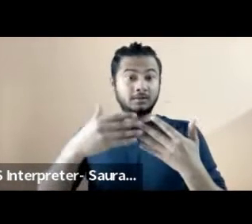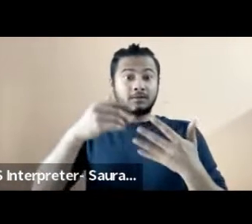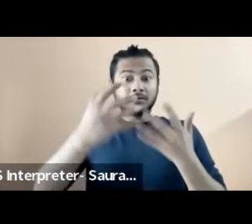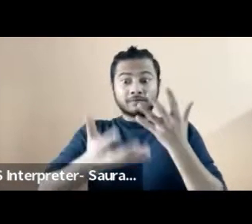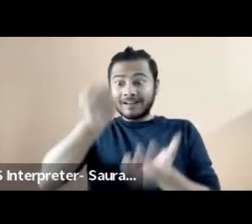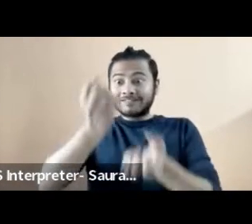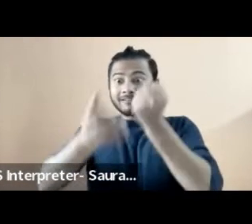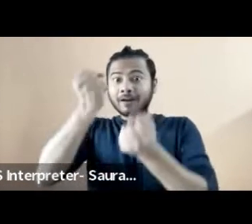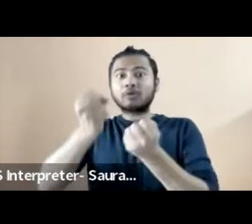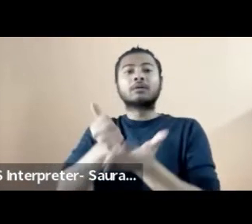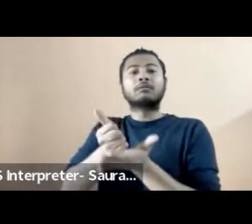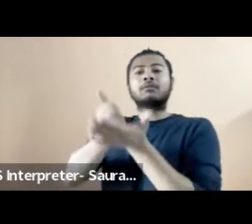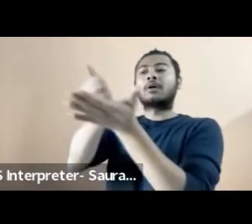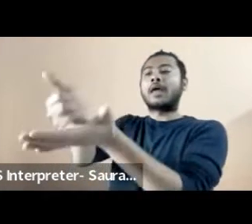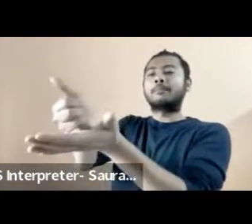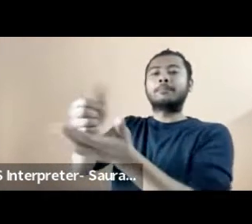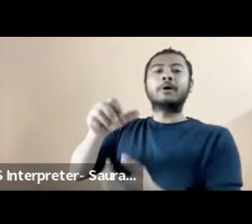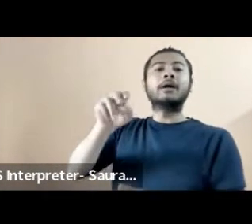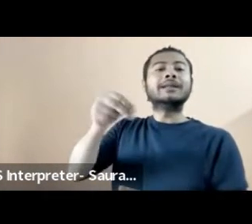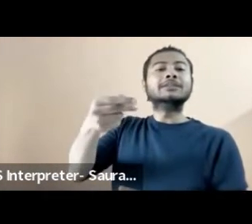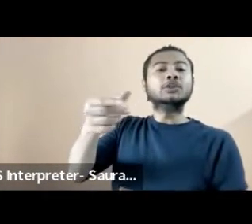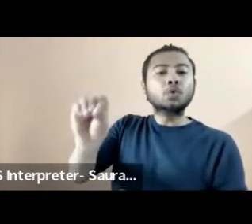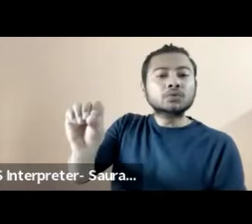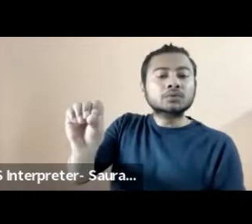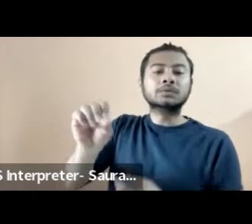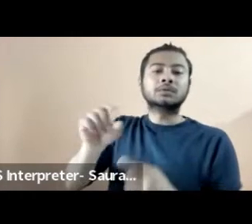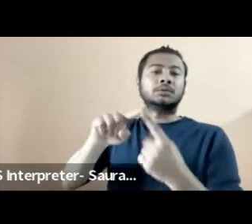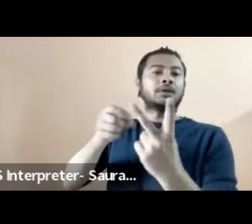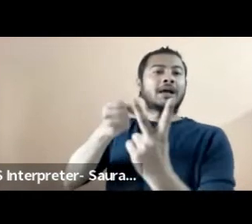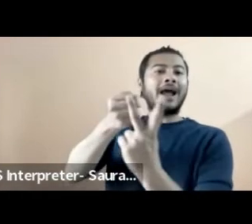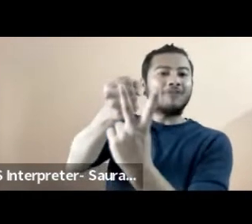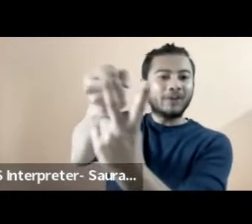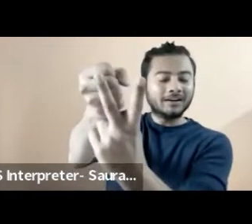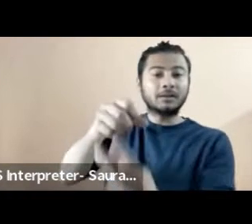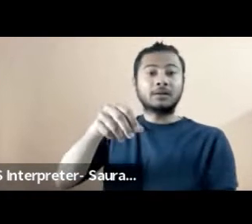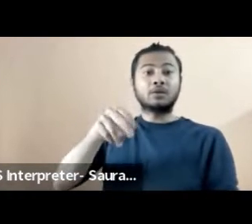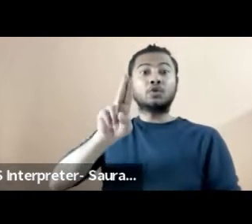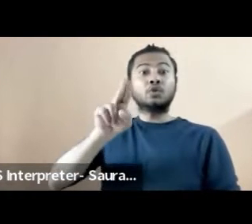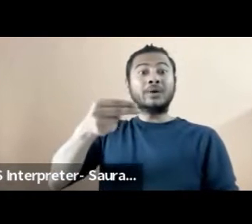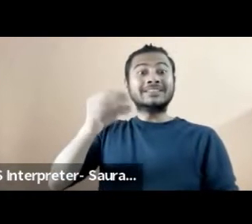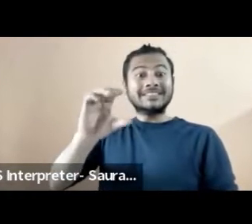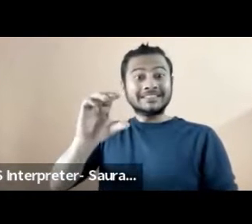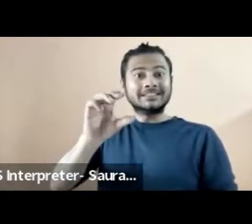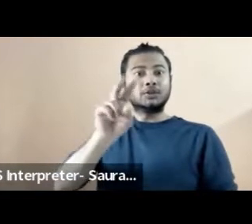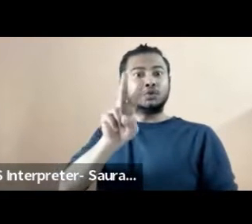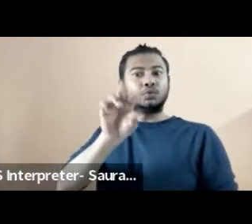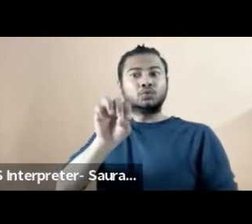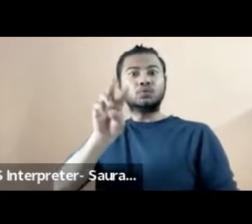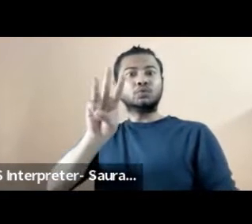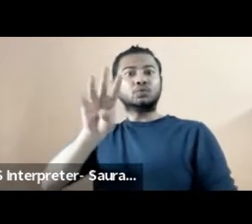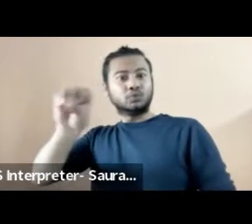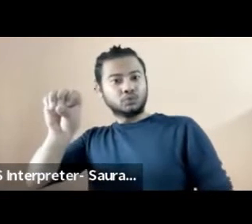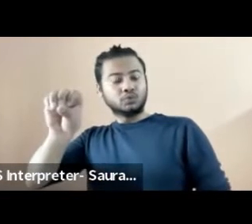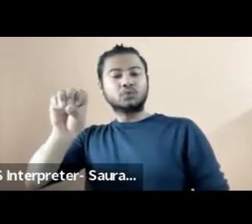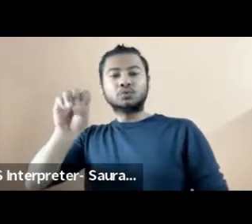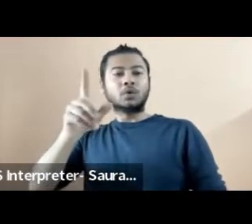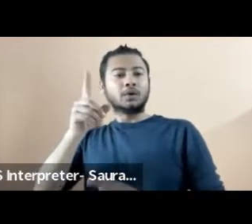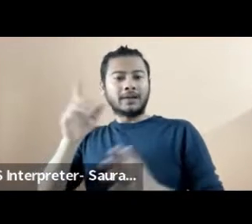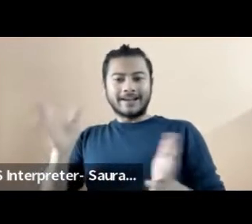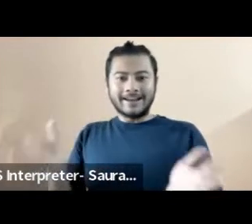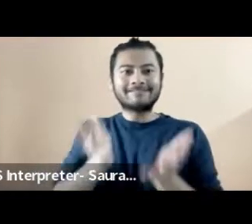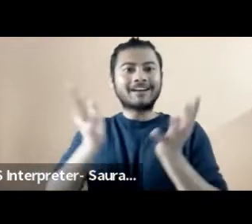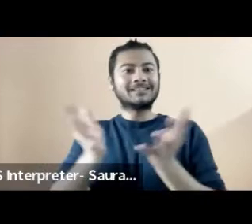engagement mechanisms, advocacy movement, UHC 2030, for advancing social participation for universal health